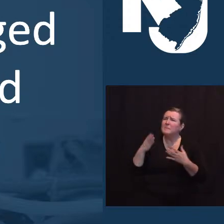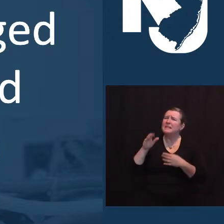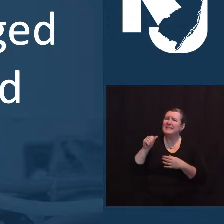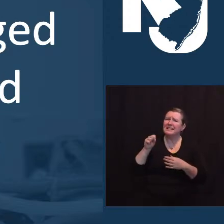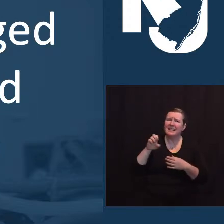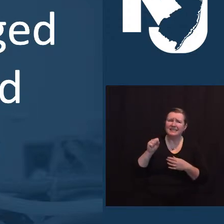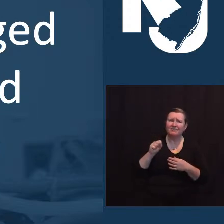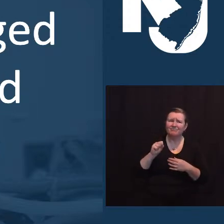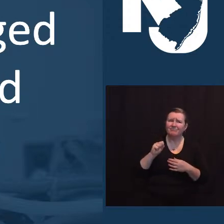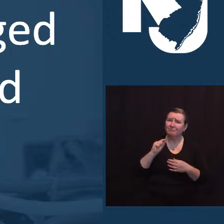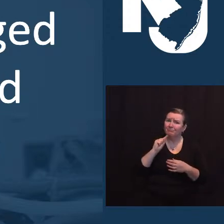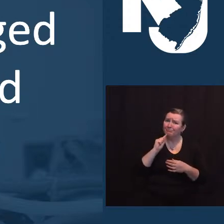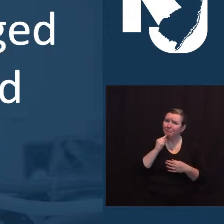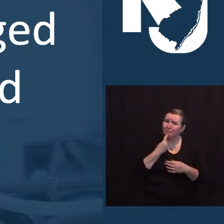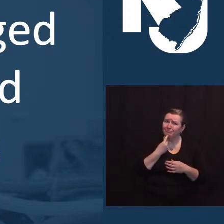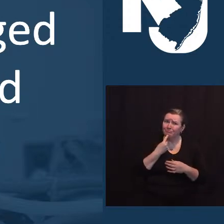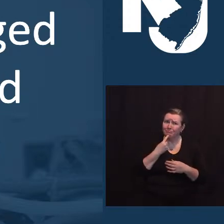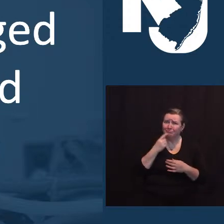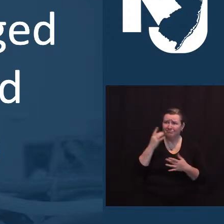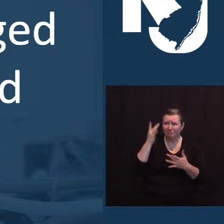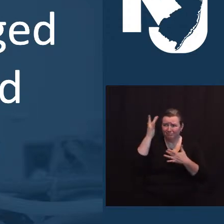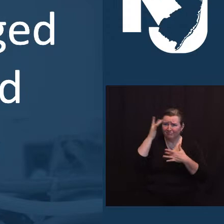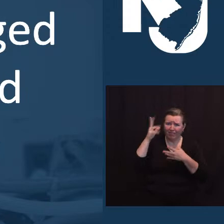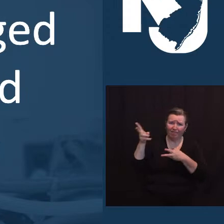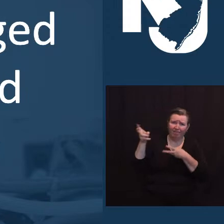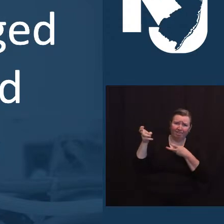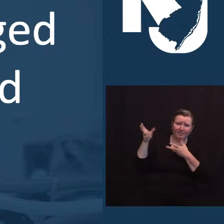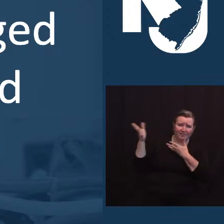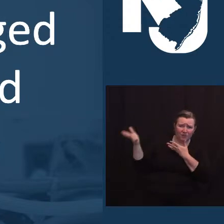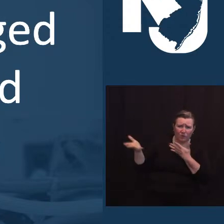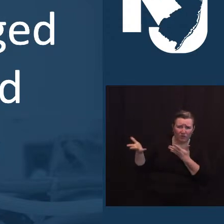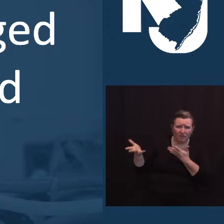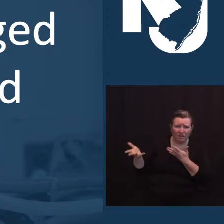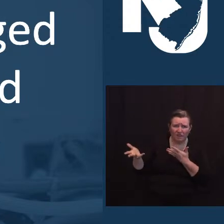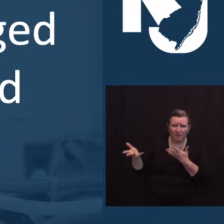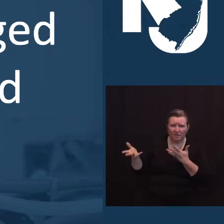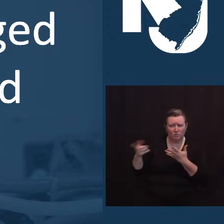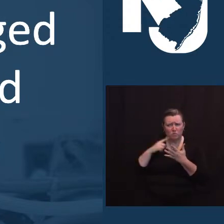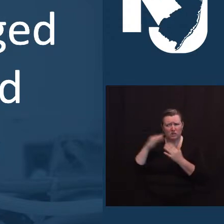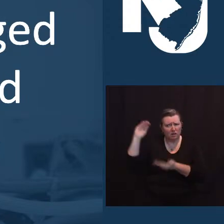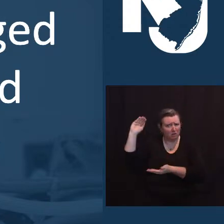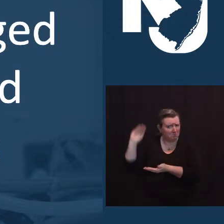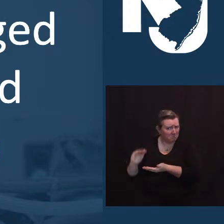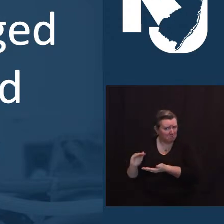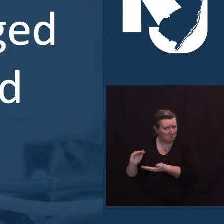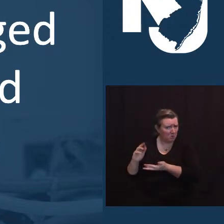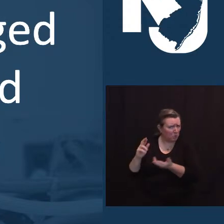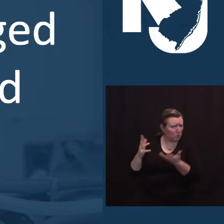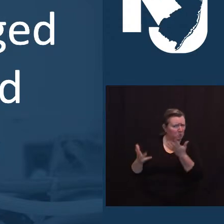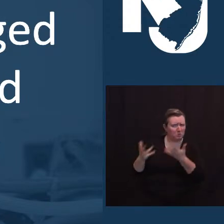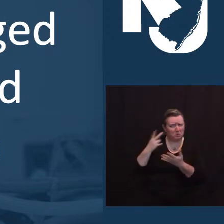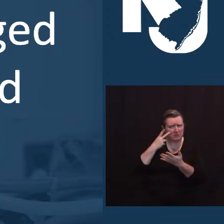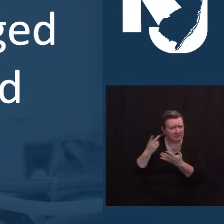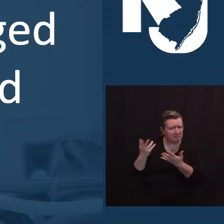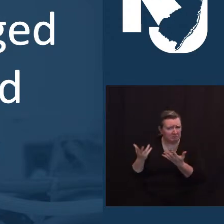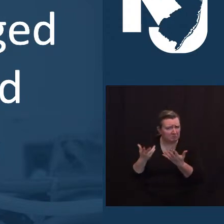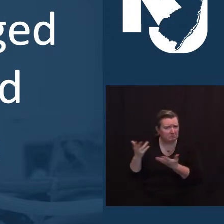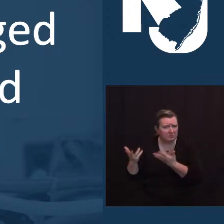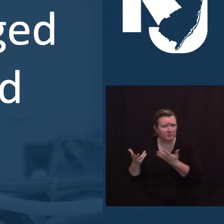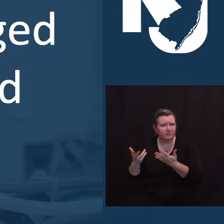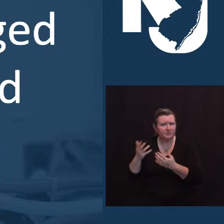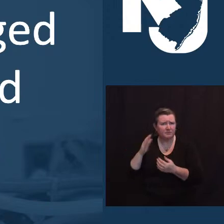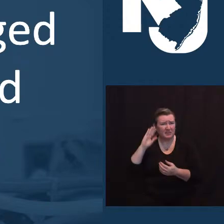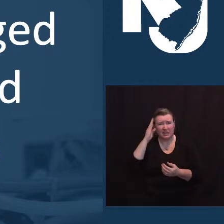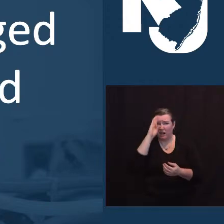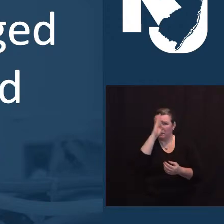illnesses measured in the first instance by hospitalizations. Again, that's maybe, that gap may have shrunk a little bit because hospitalizations are up, but we